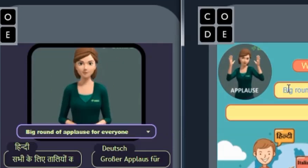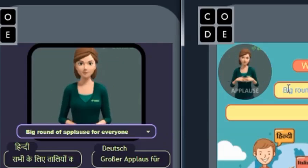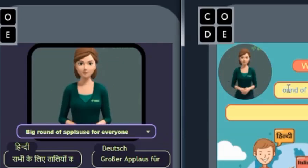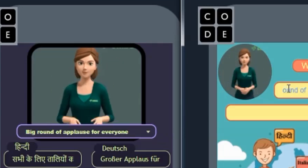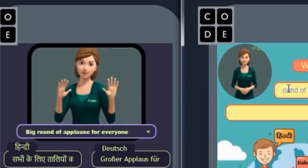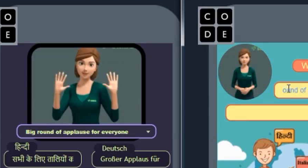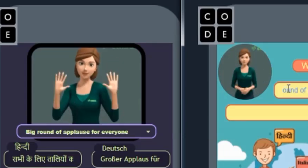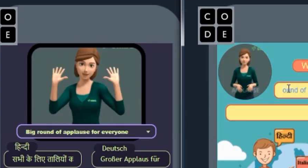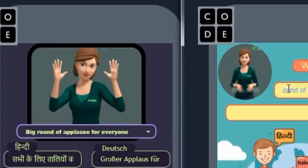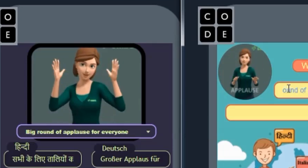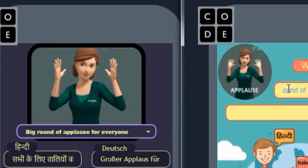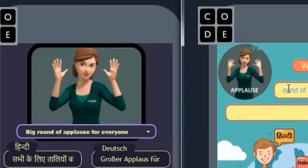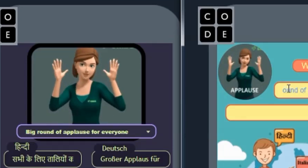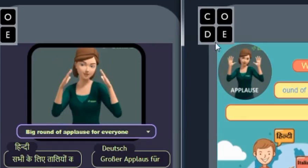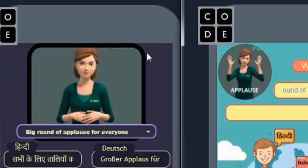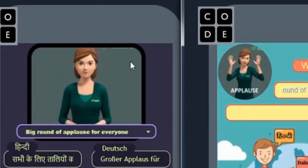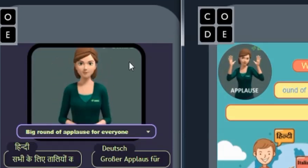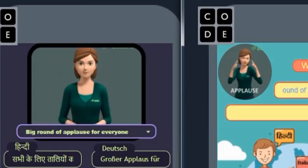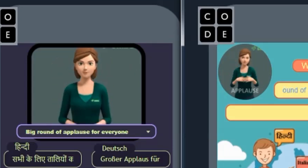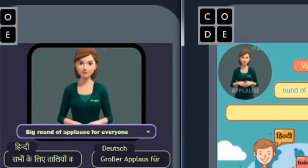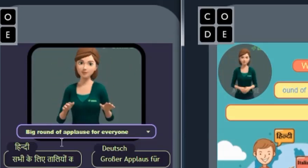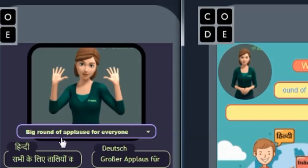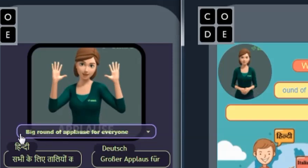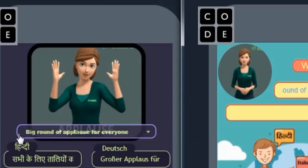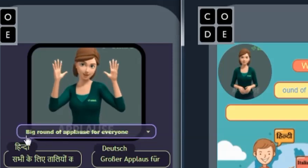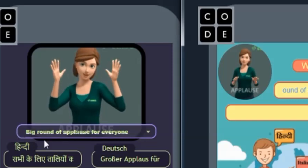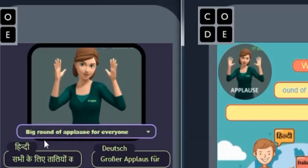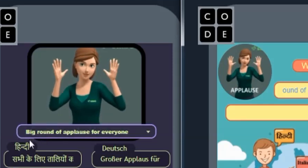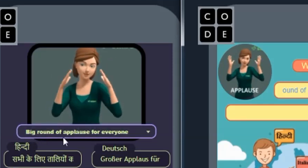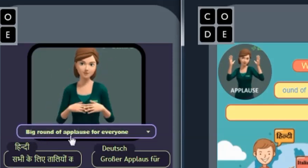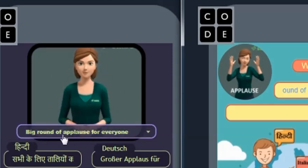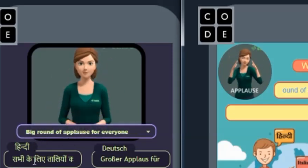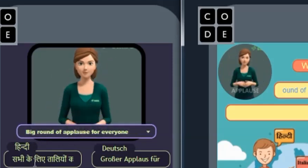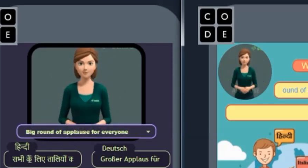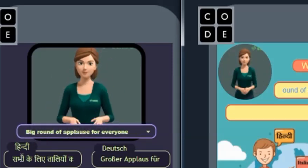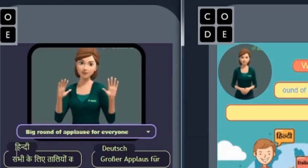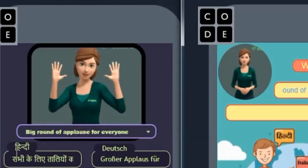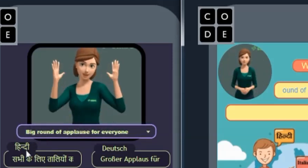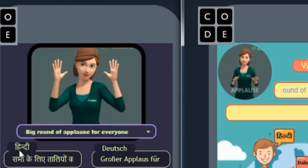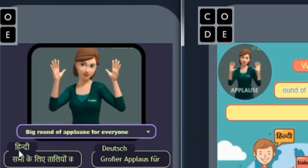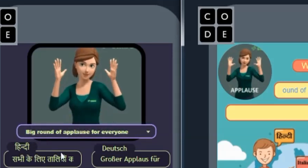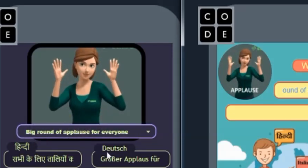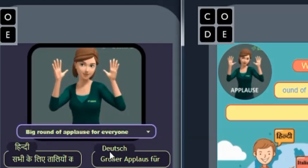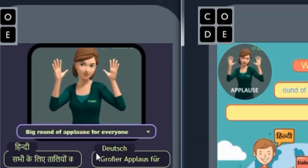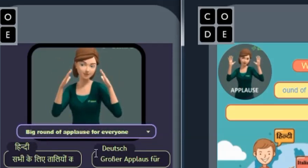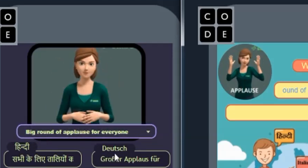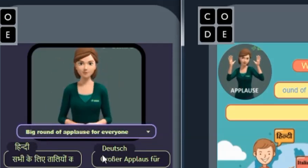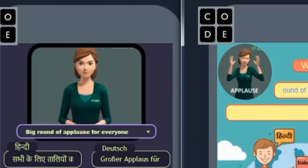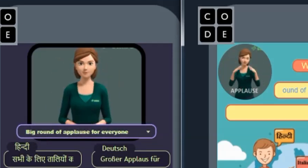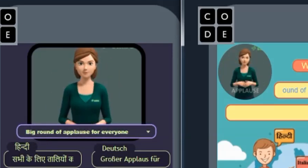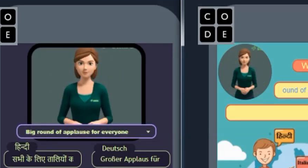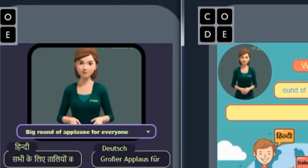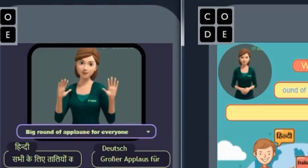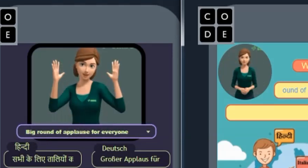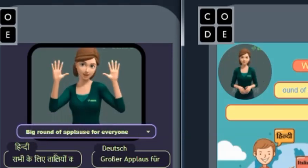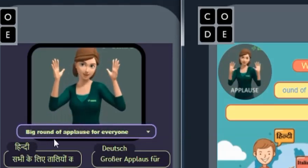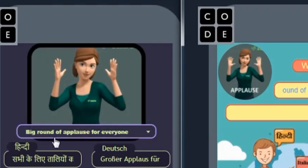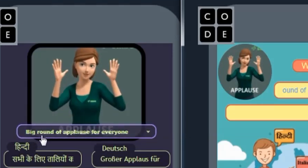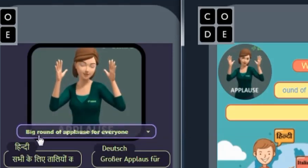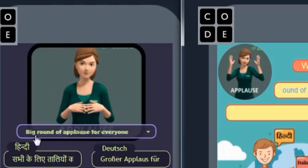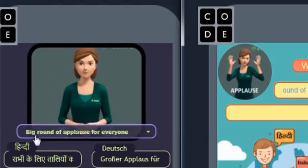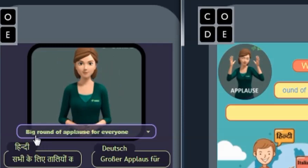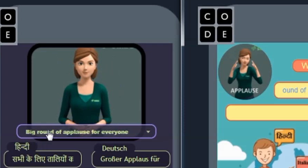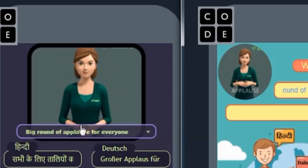sentence which the teacher has translated in Hindi or in Dutch or in